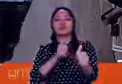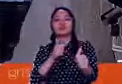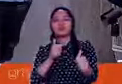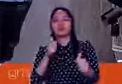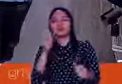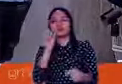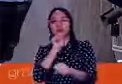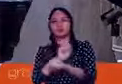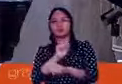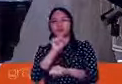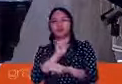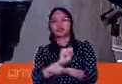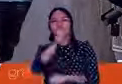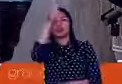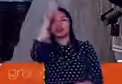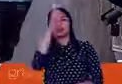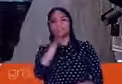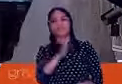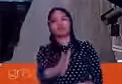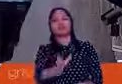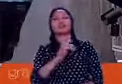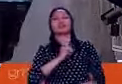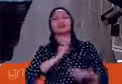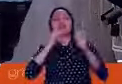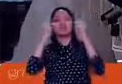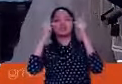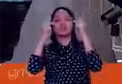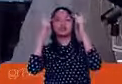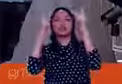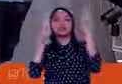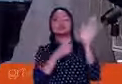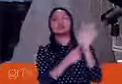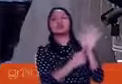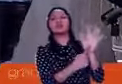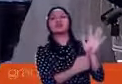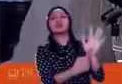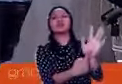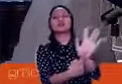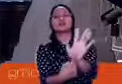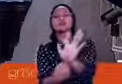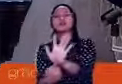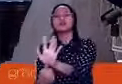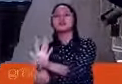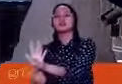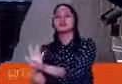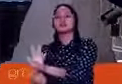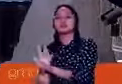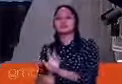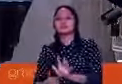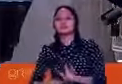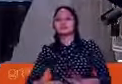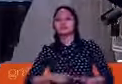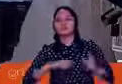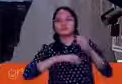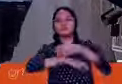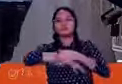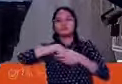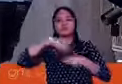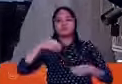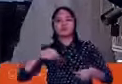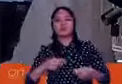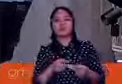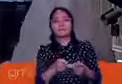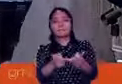trace. The handiwork of God I see revealed in outer